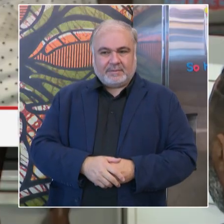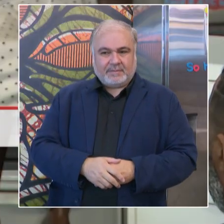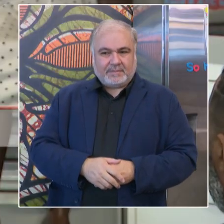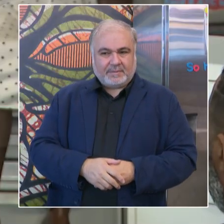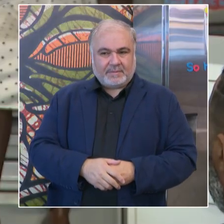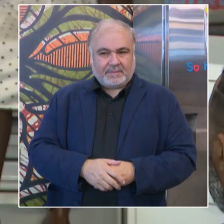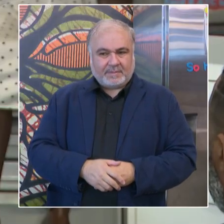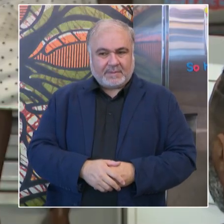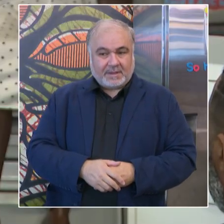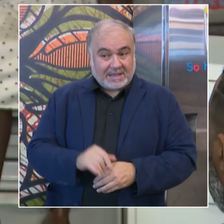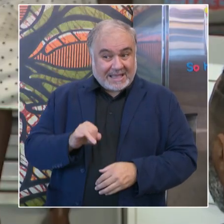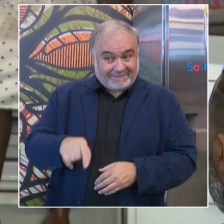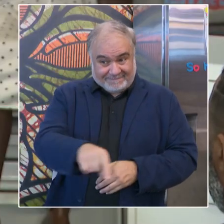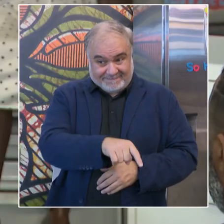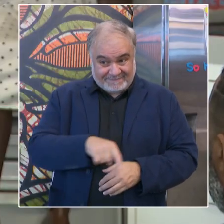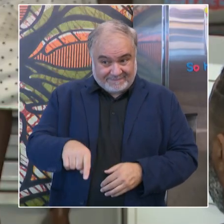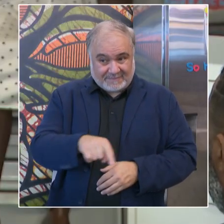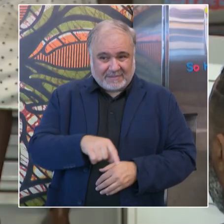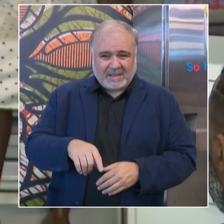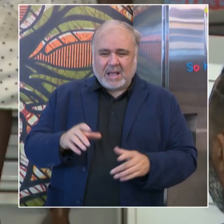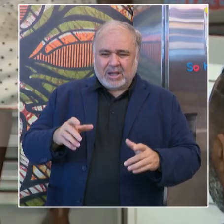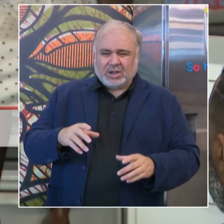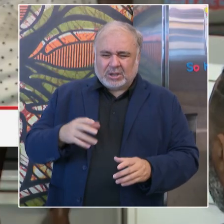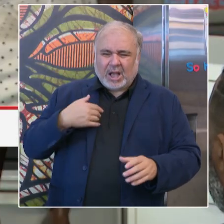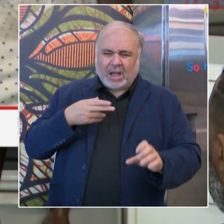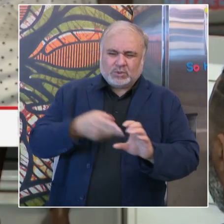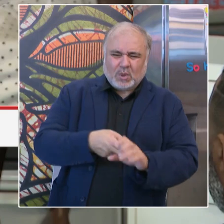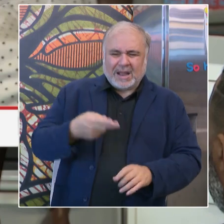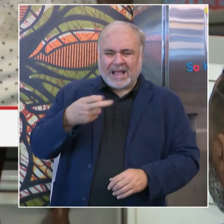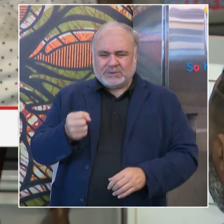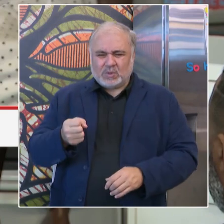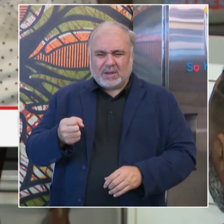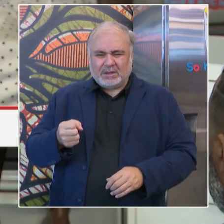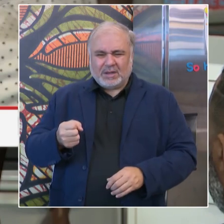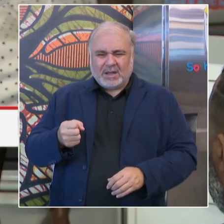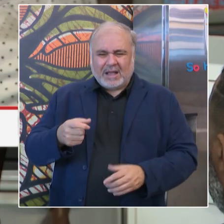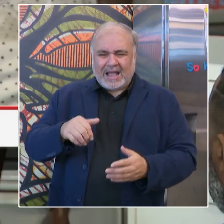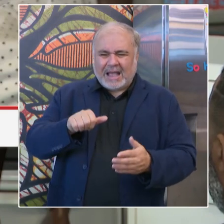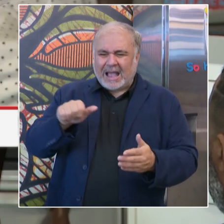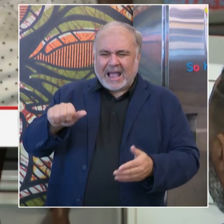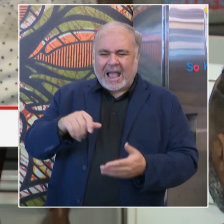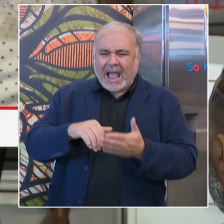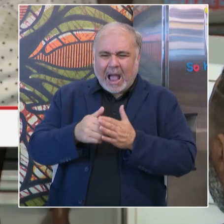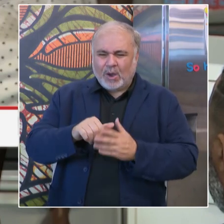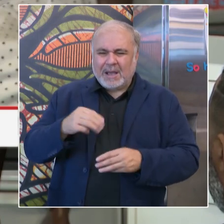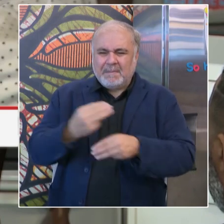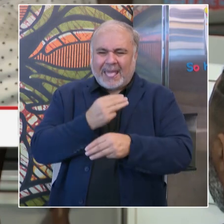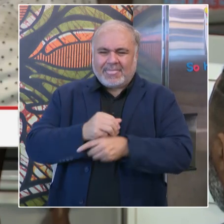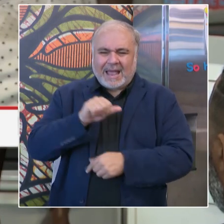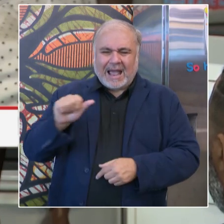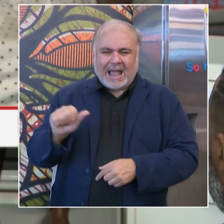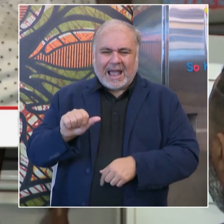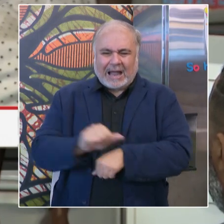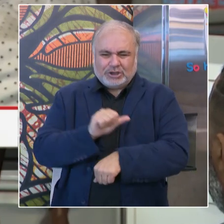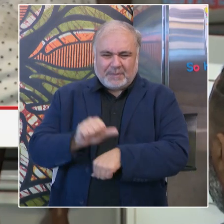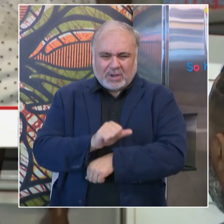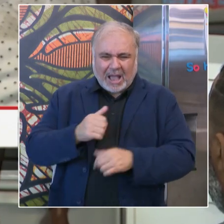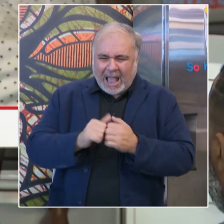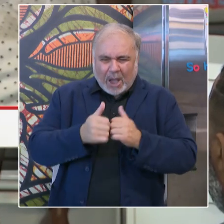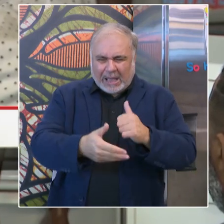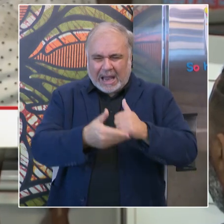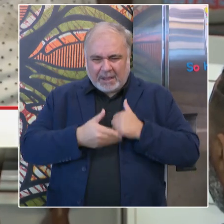what algebra is going to do to help me get ready for life, or chemistry, or whatever those things are that they come up